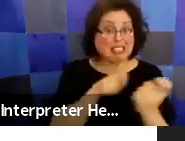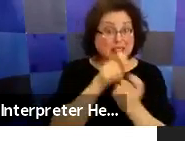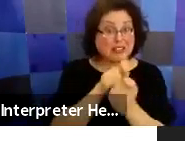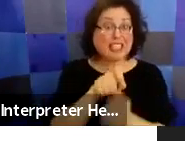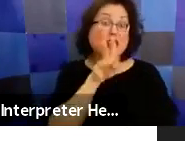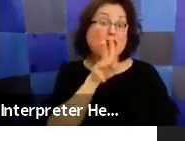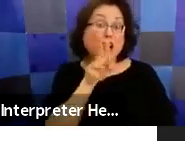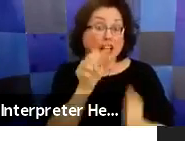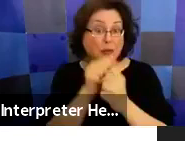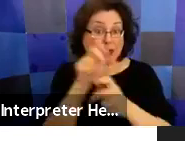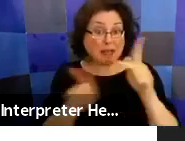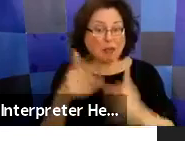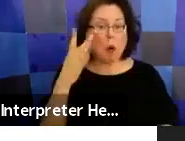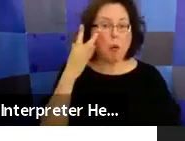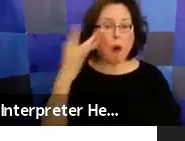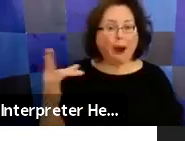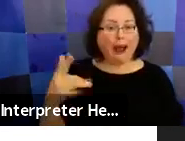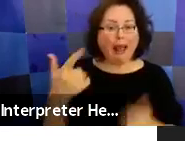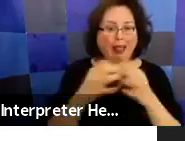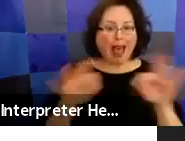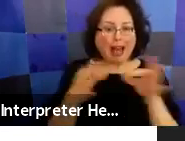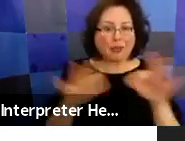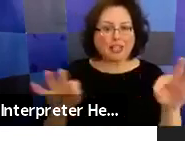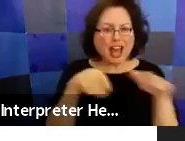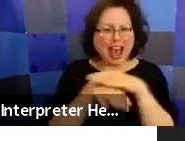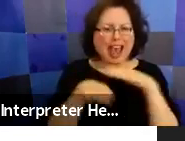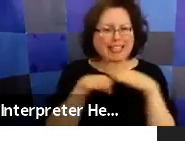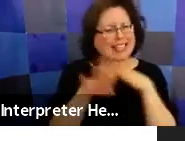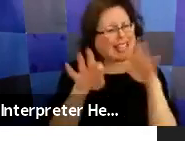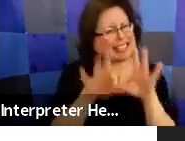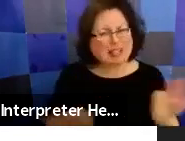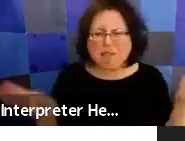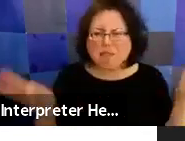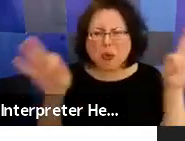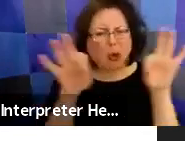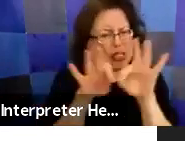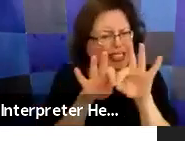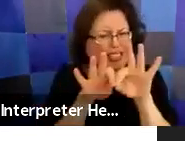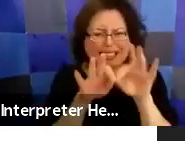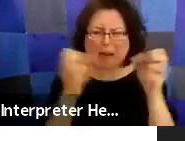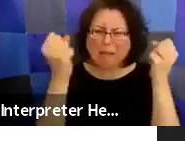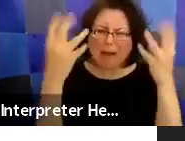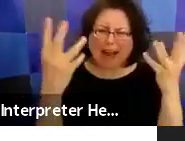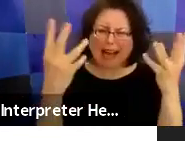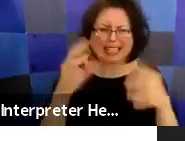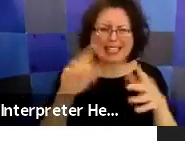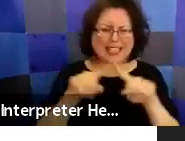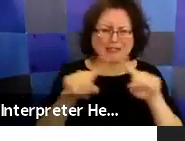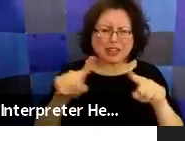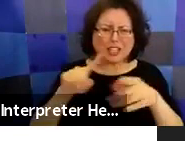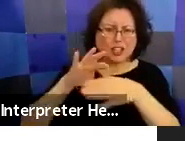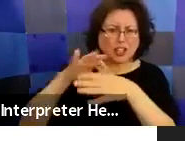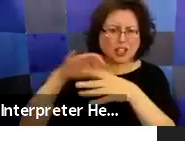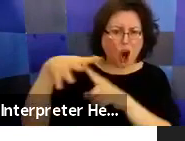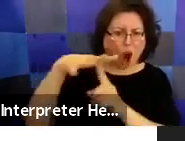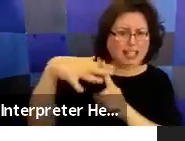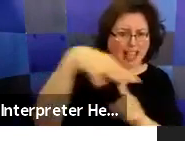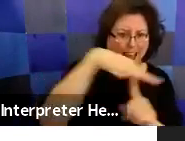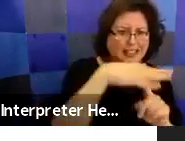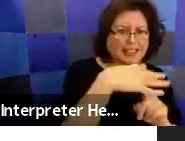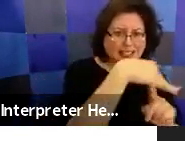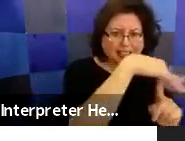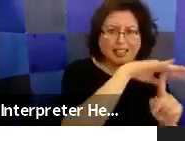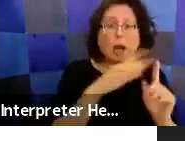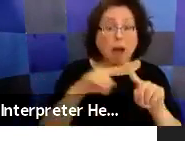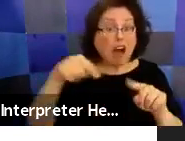people about why language access is so important in a number of contexts, but in this context and